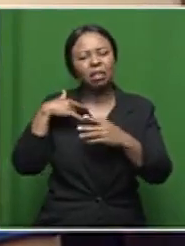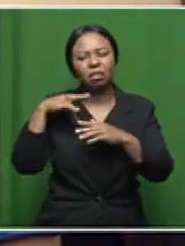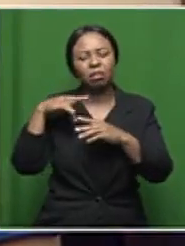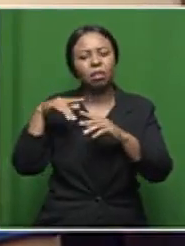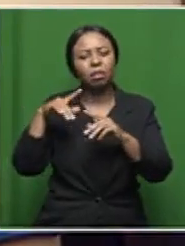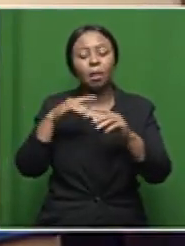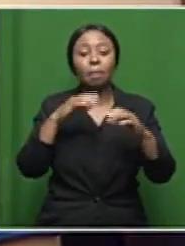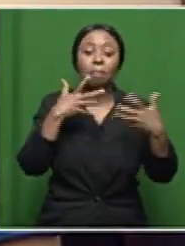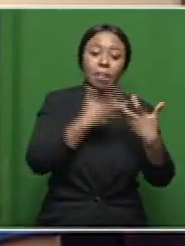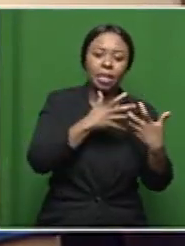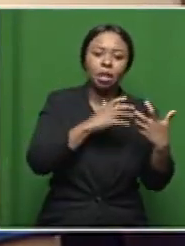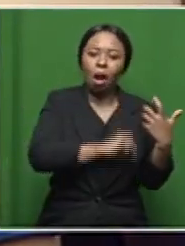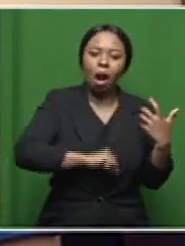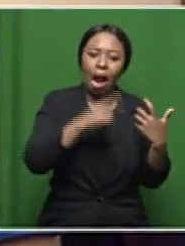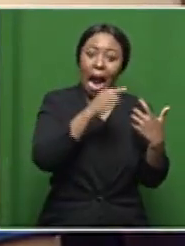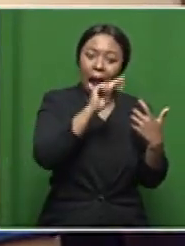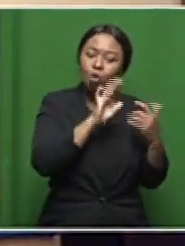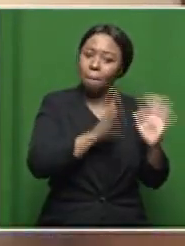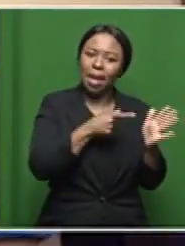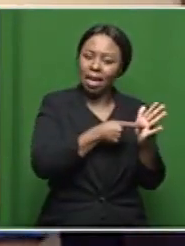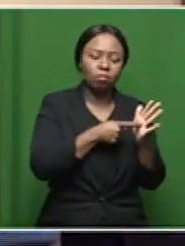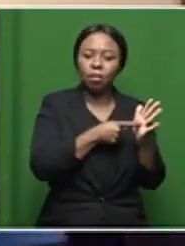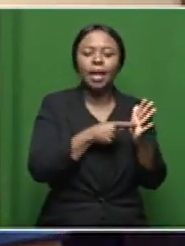only gynecological, we always encourage that ladies